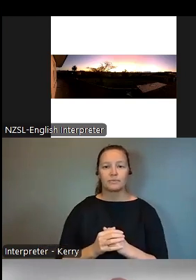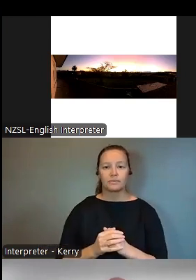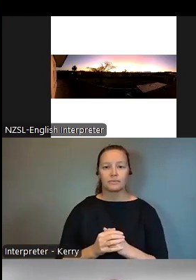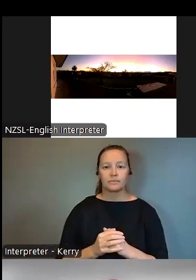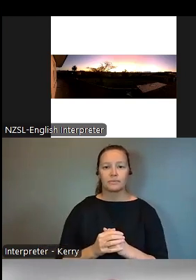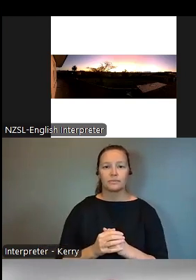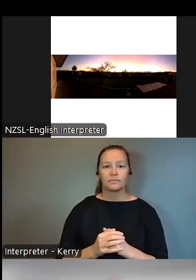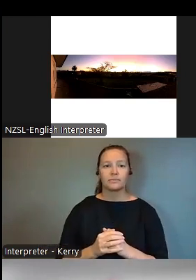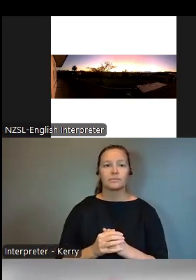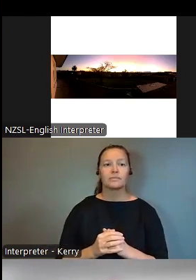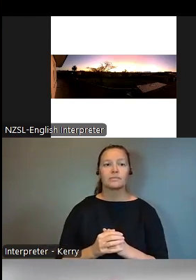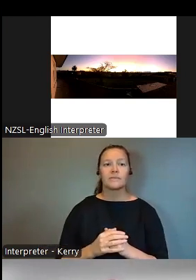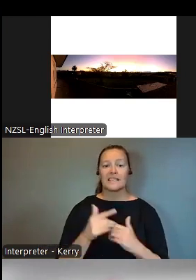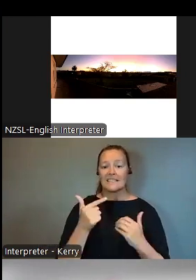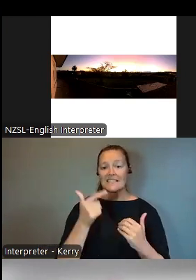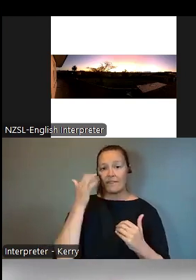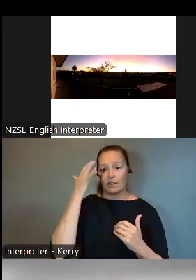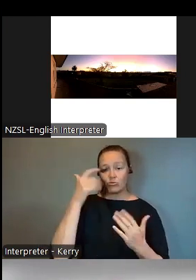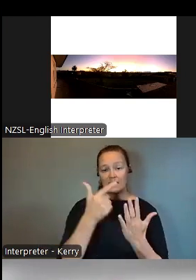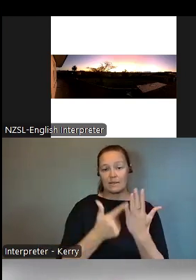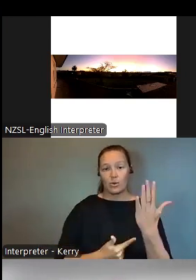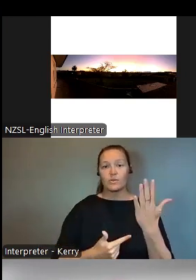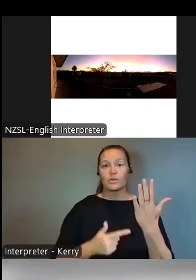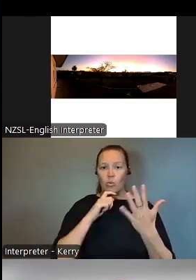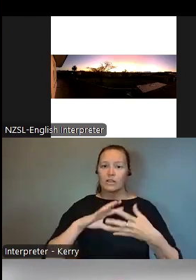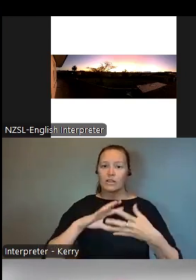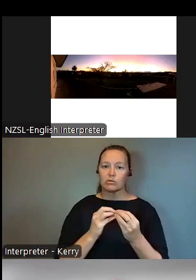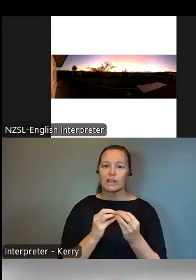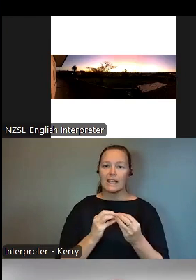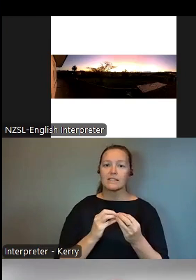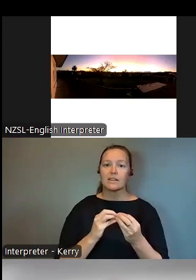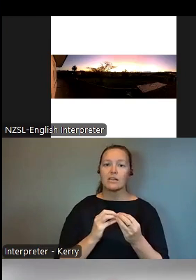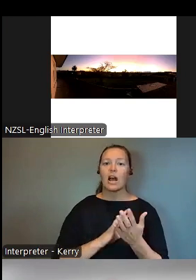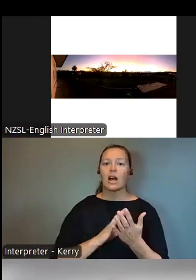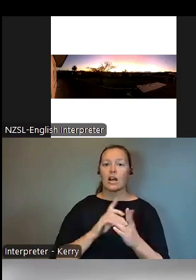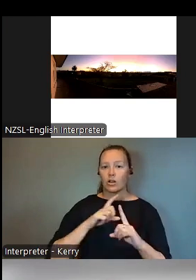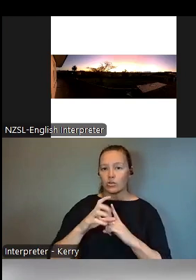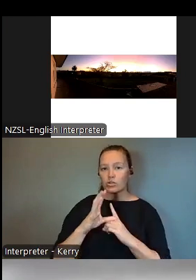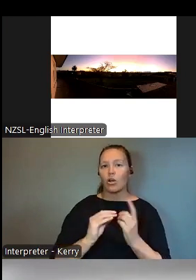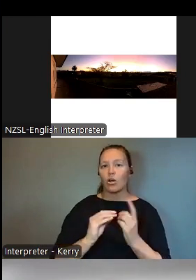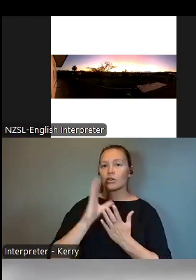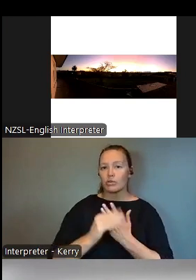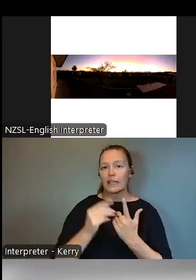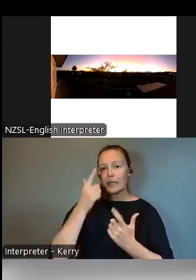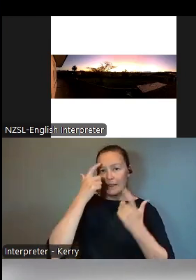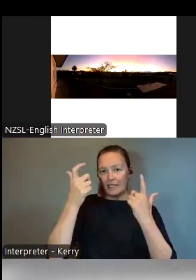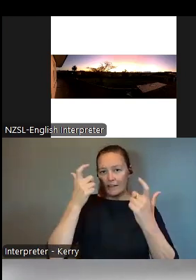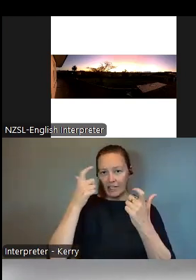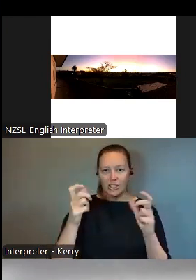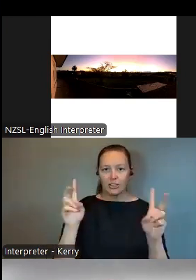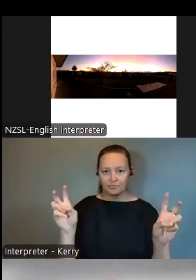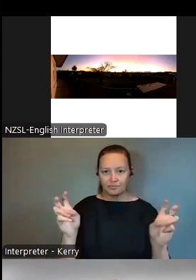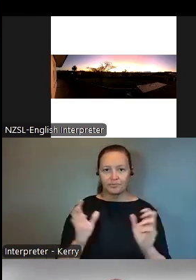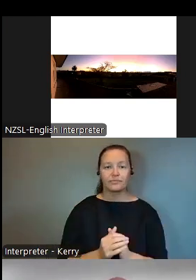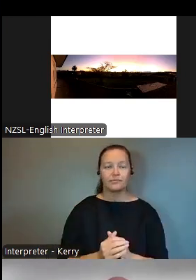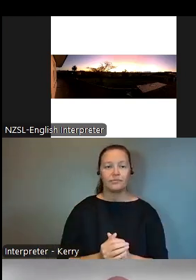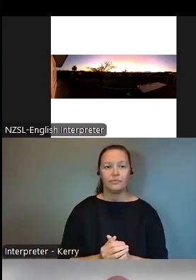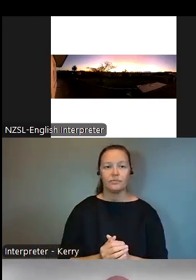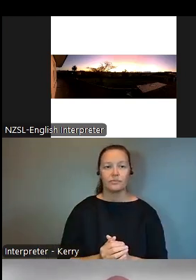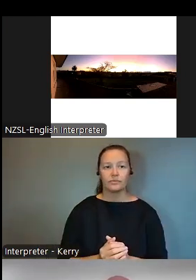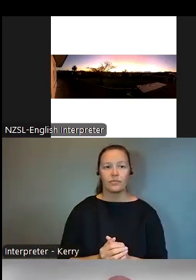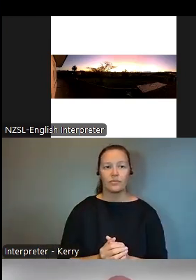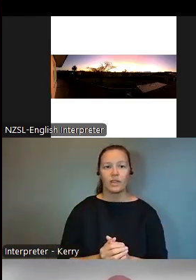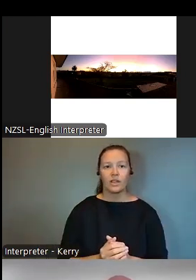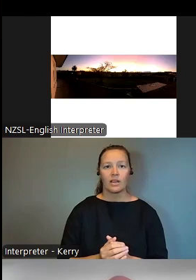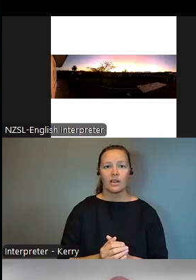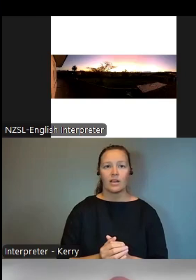7 principles that will create a curriculum, a culture of curriculum innovation. And as a little thought experiment, what I'd